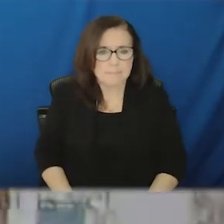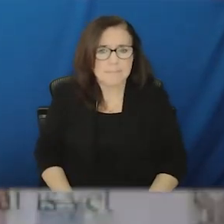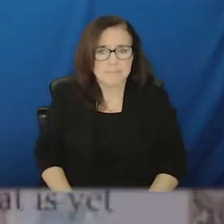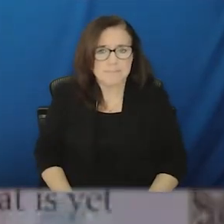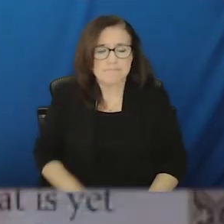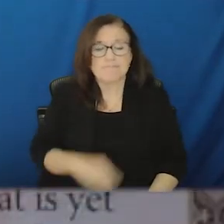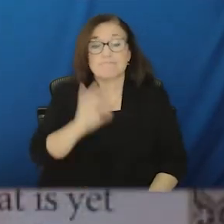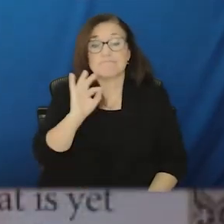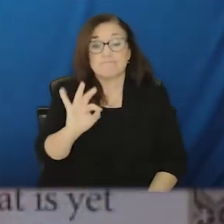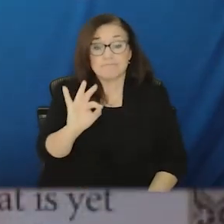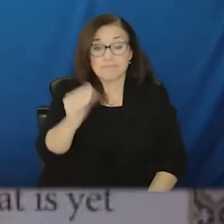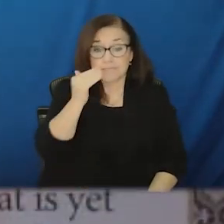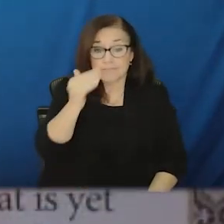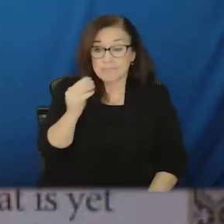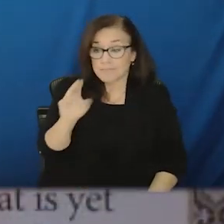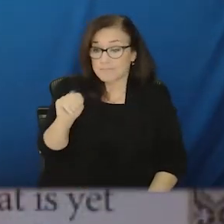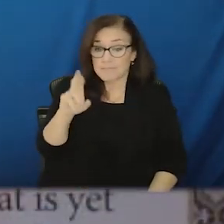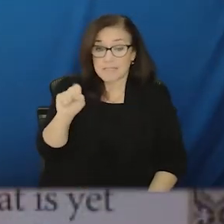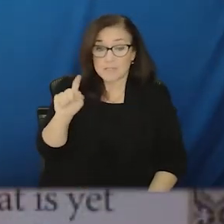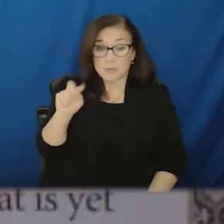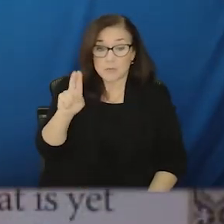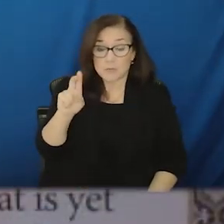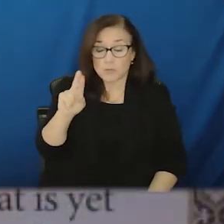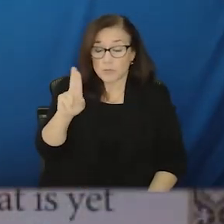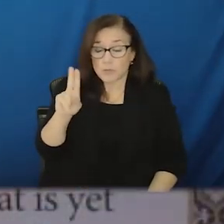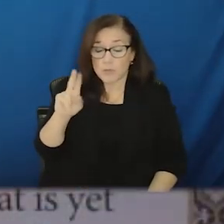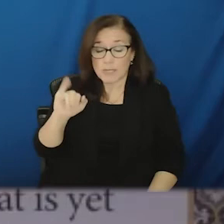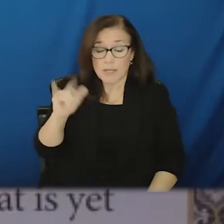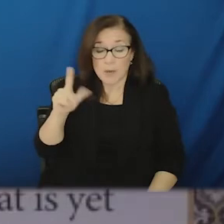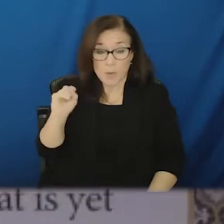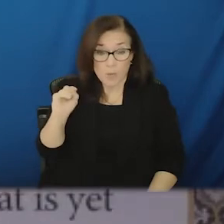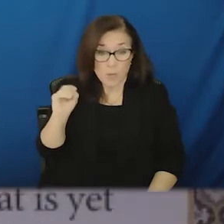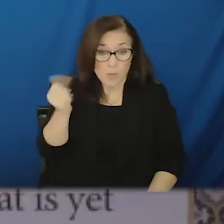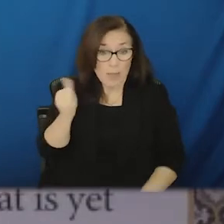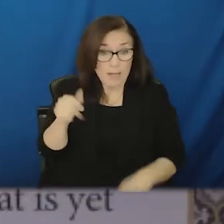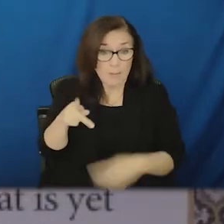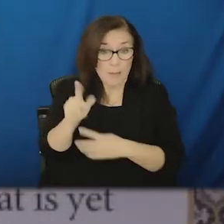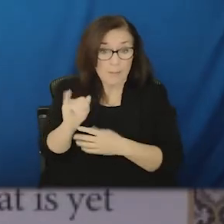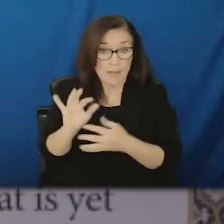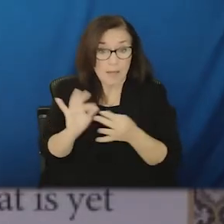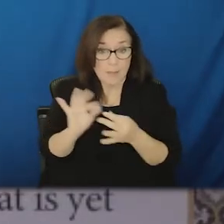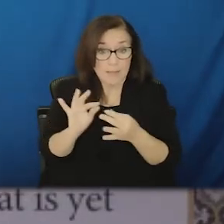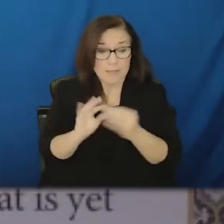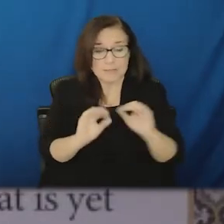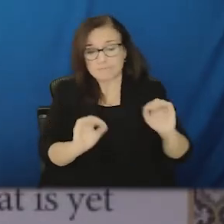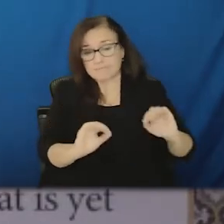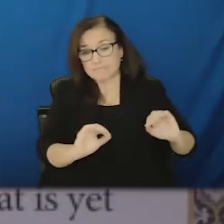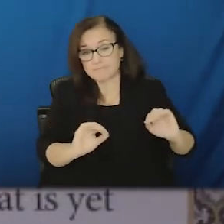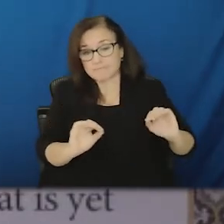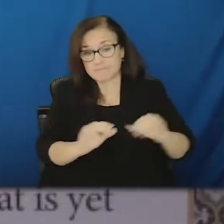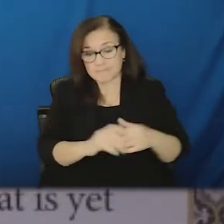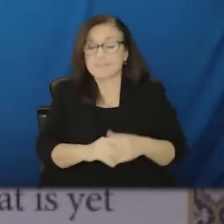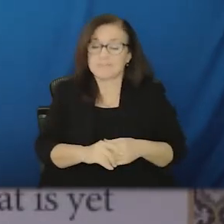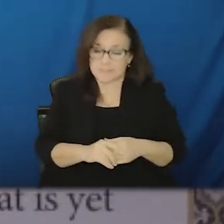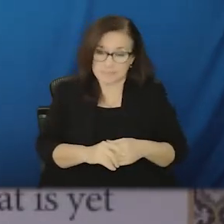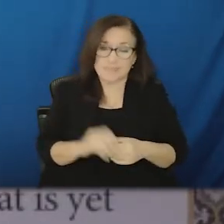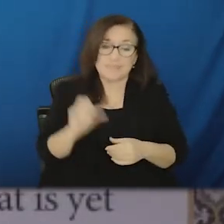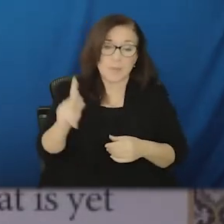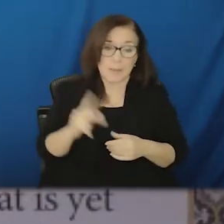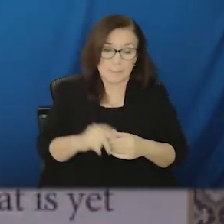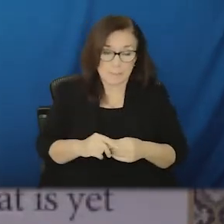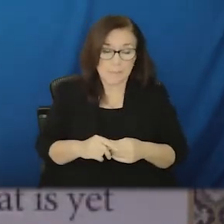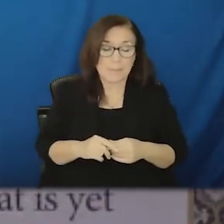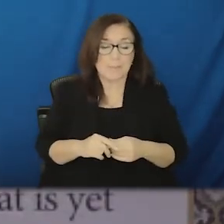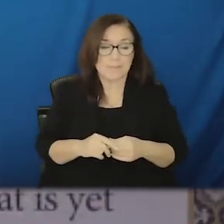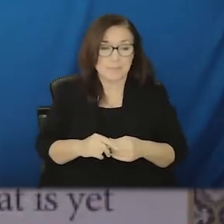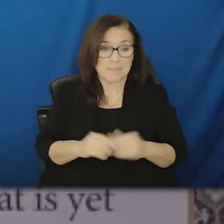Thank you. Ms. Trujillo, are there any public comments on this item? No public comment. Thank you.